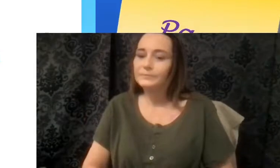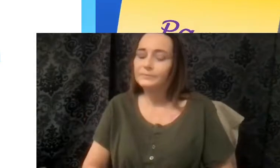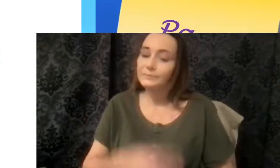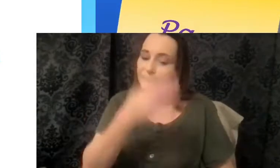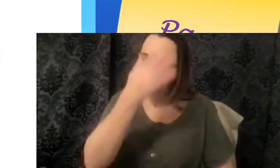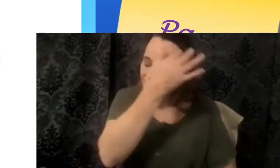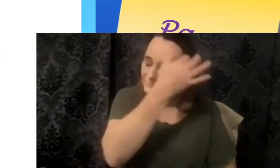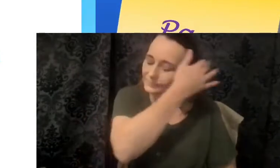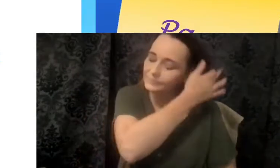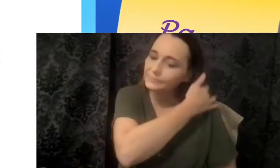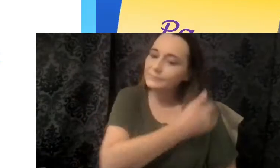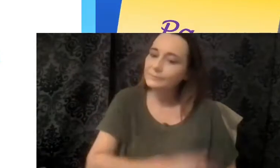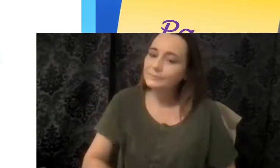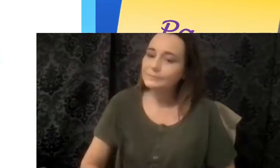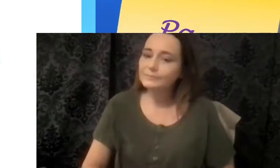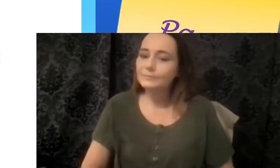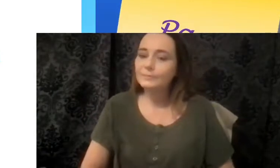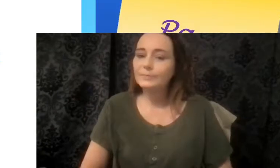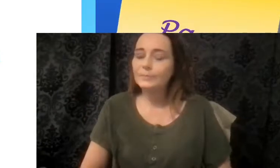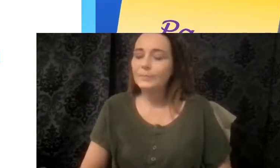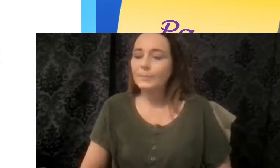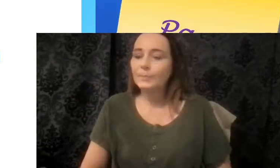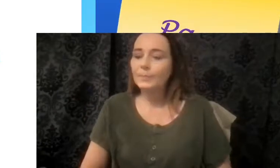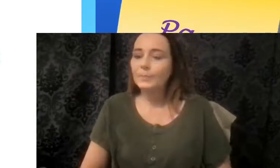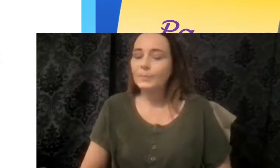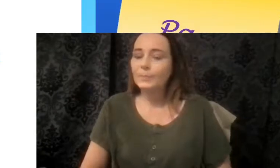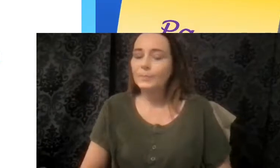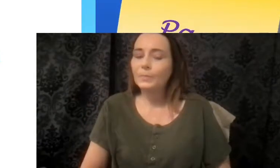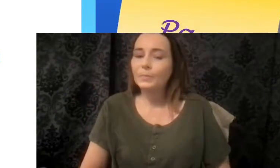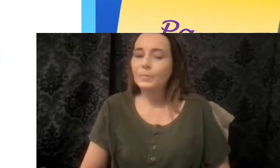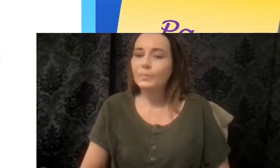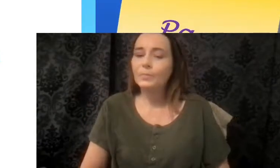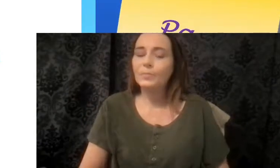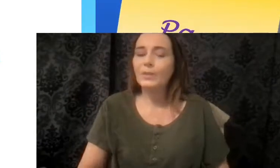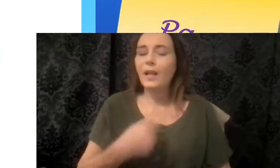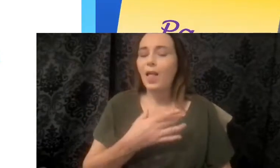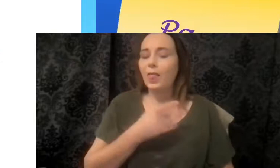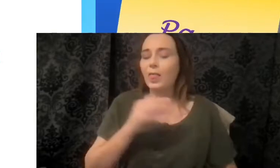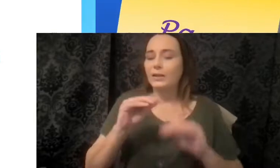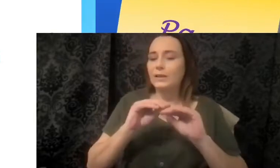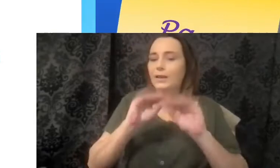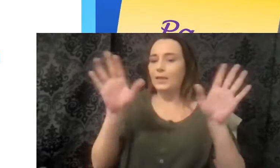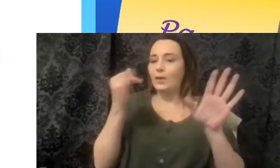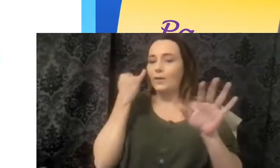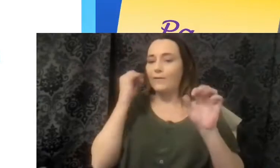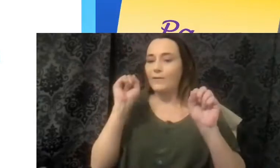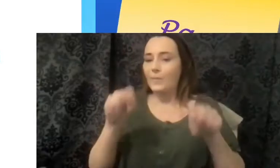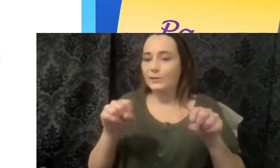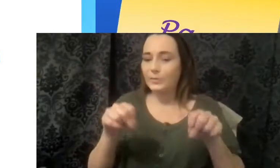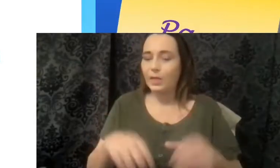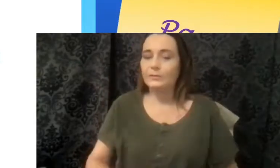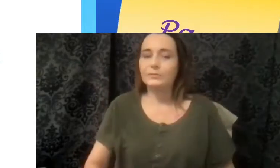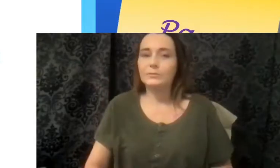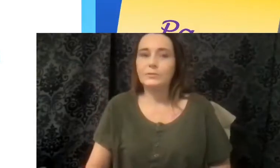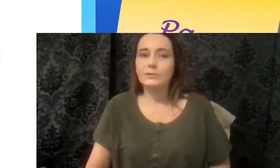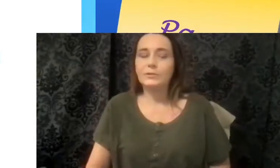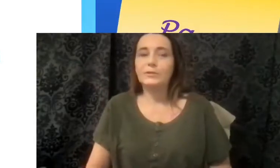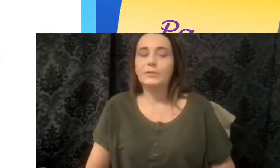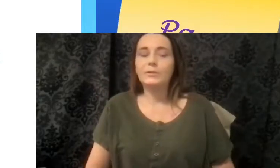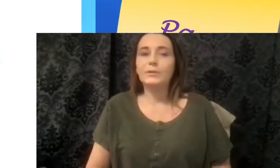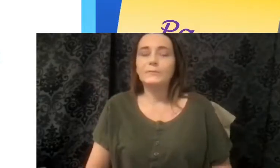what I'd like to clarify, if possible, is there is a fundamental concern,